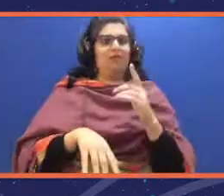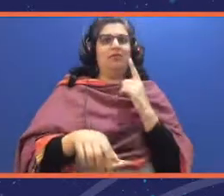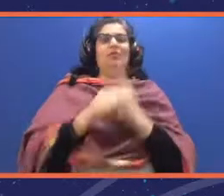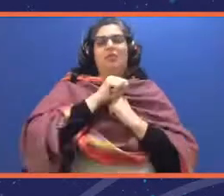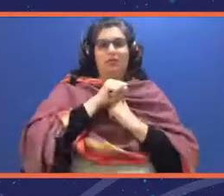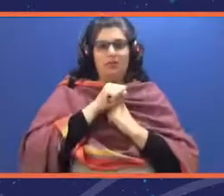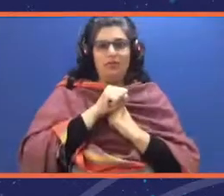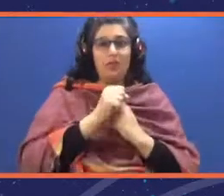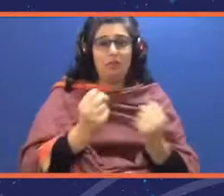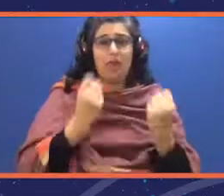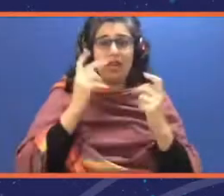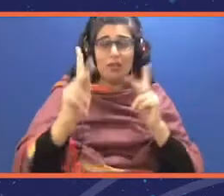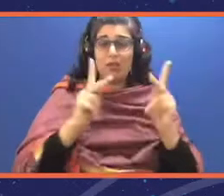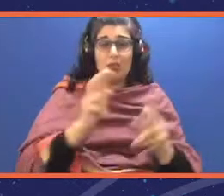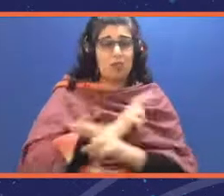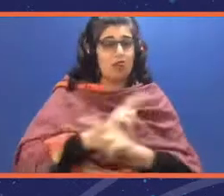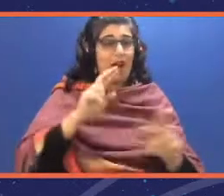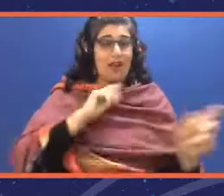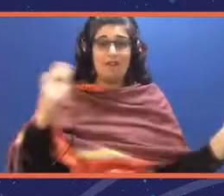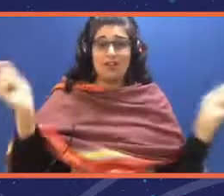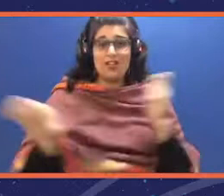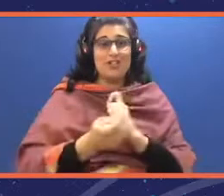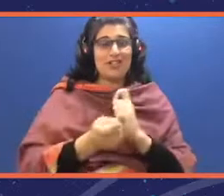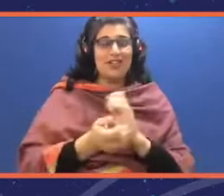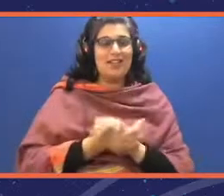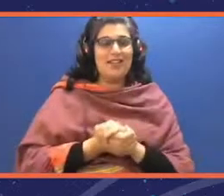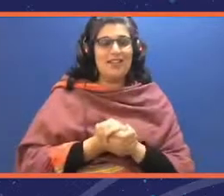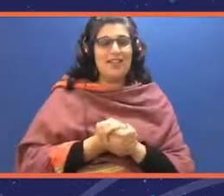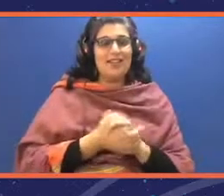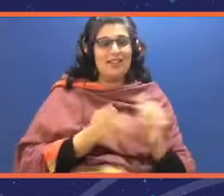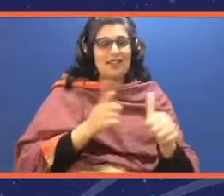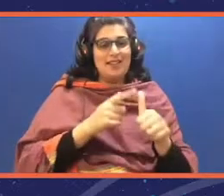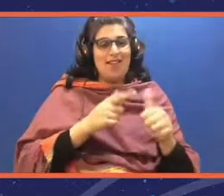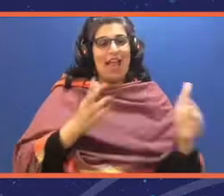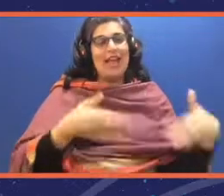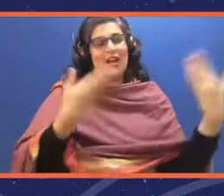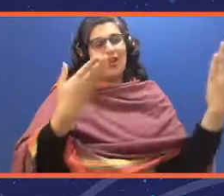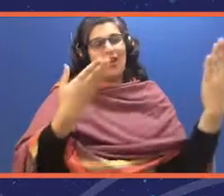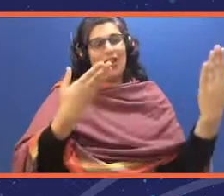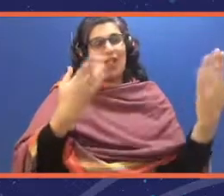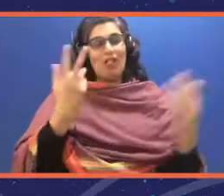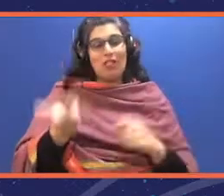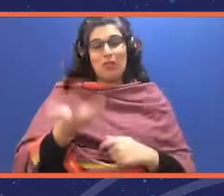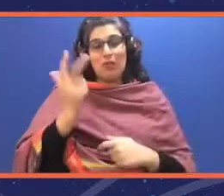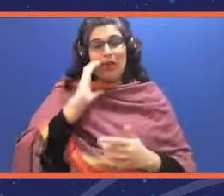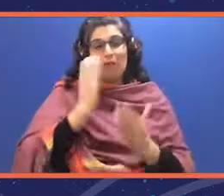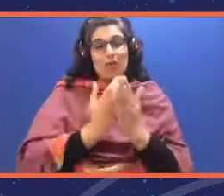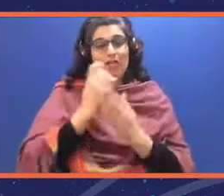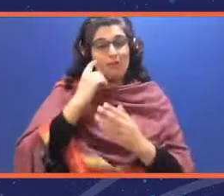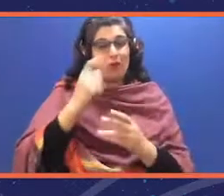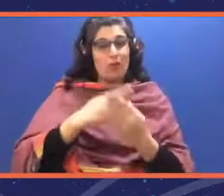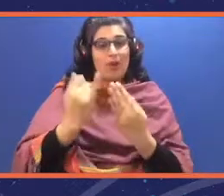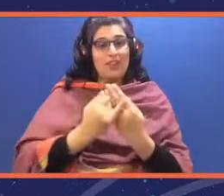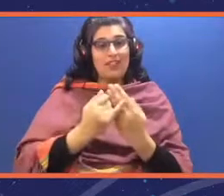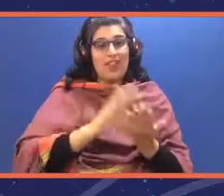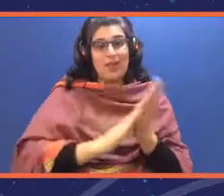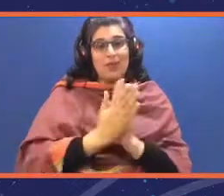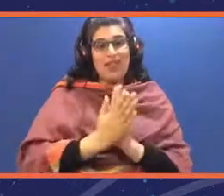change. And I originally proposed 3 portraits for this project, and it came out to a total of